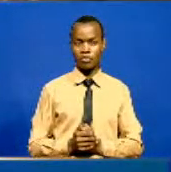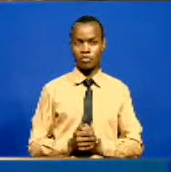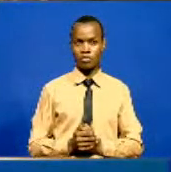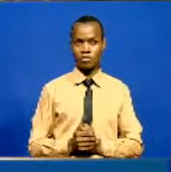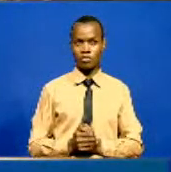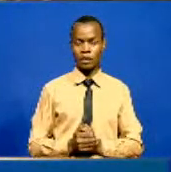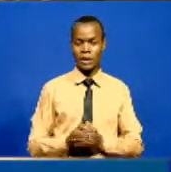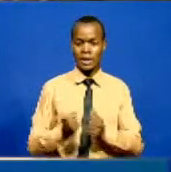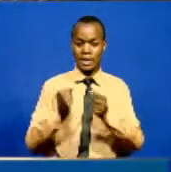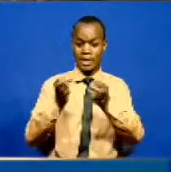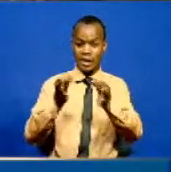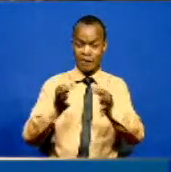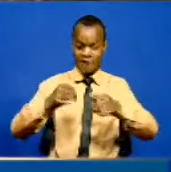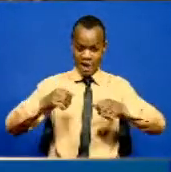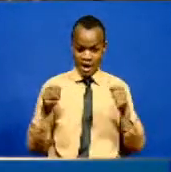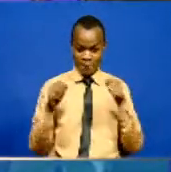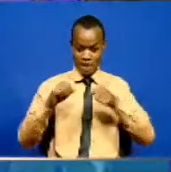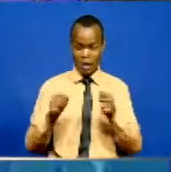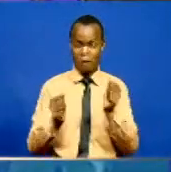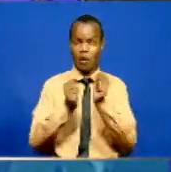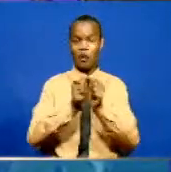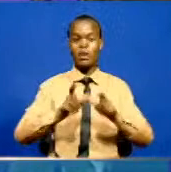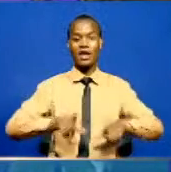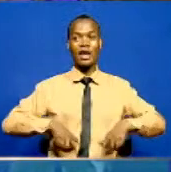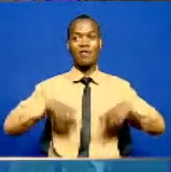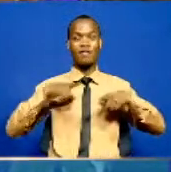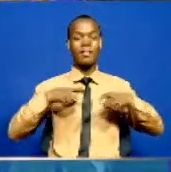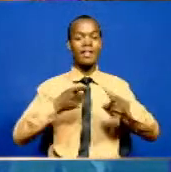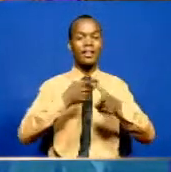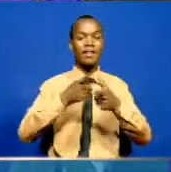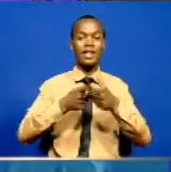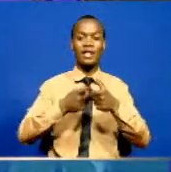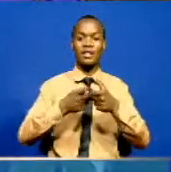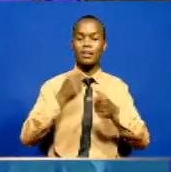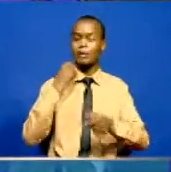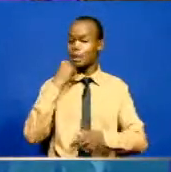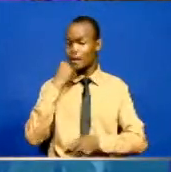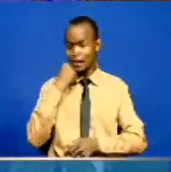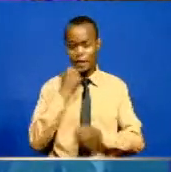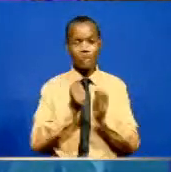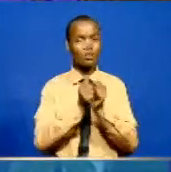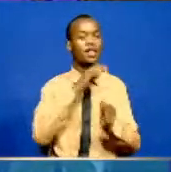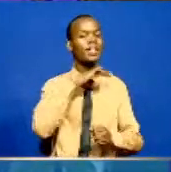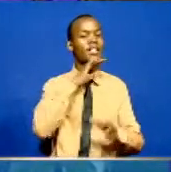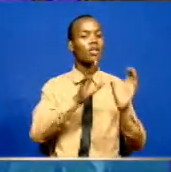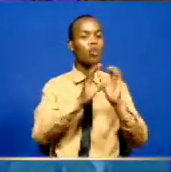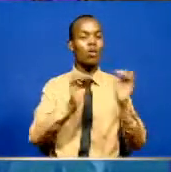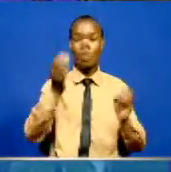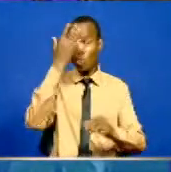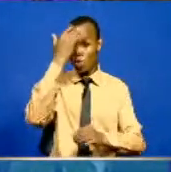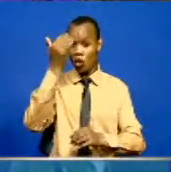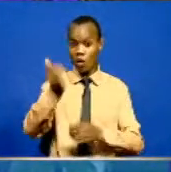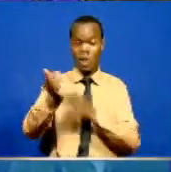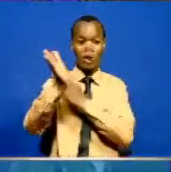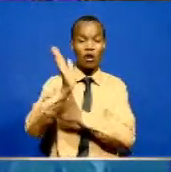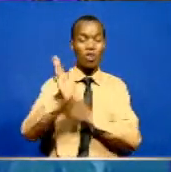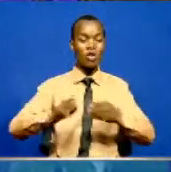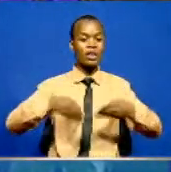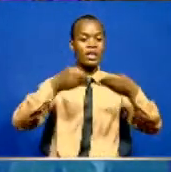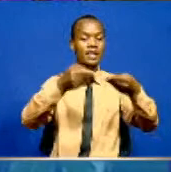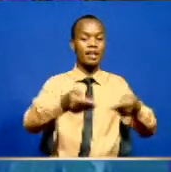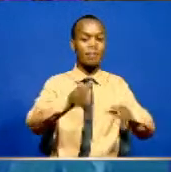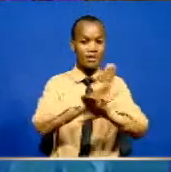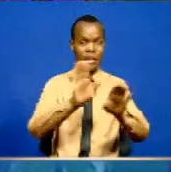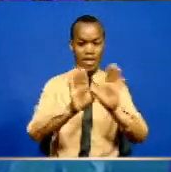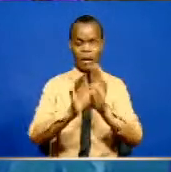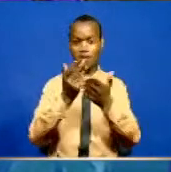we have been pleased with life, we should not be displeased with death, since it comes from the hand of the same